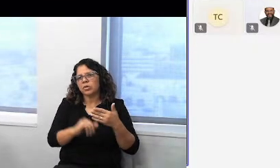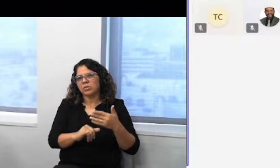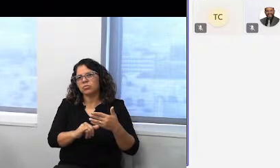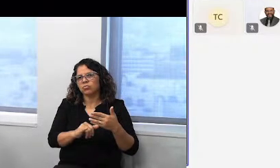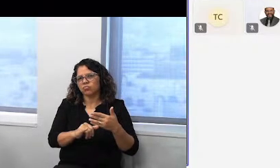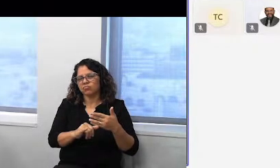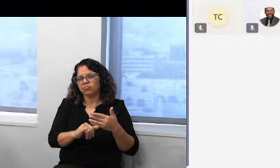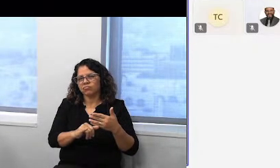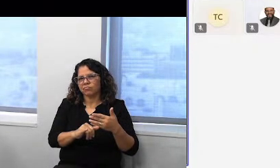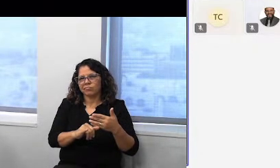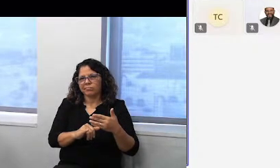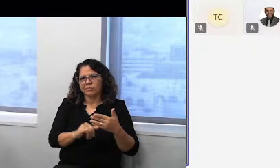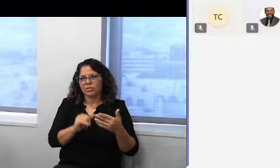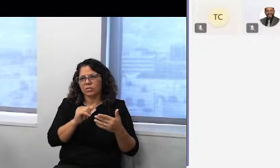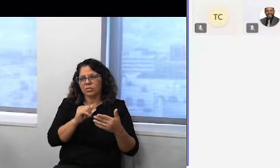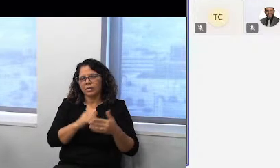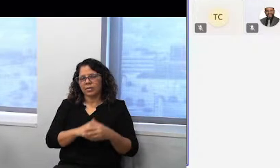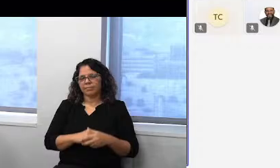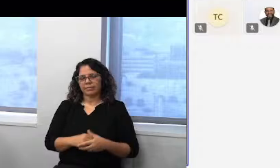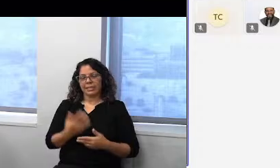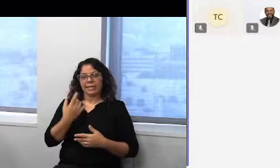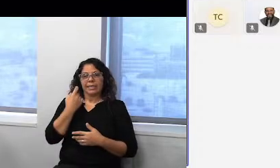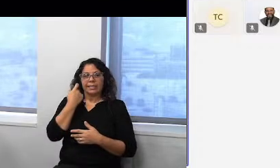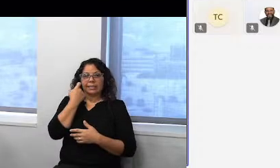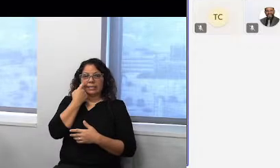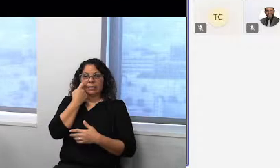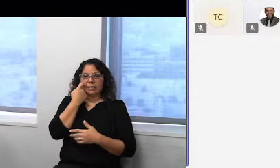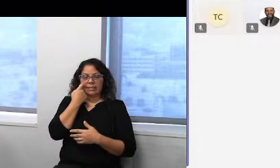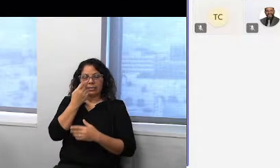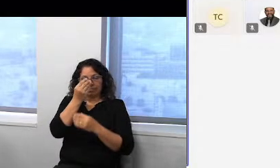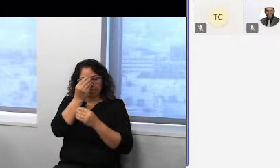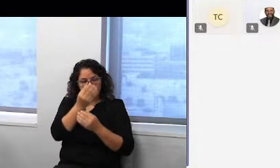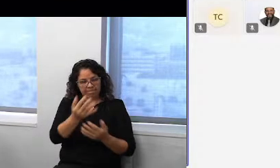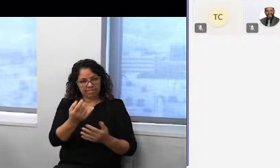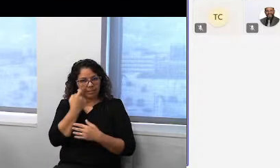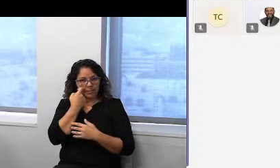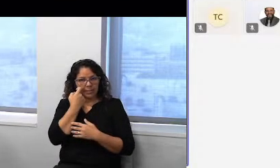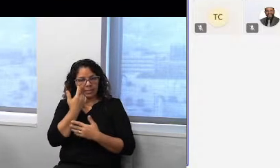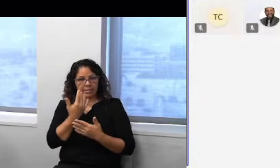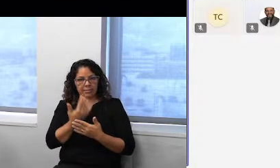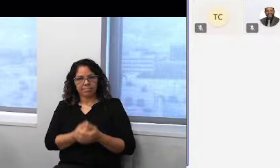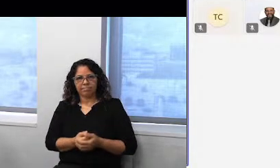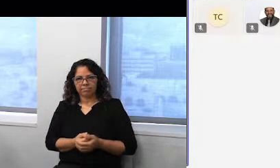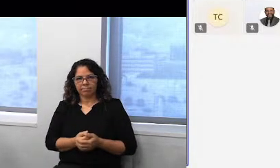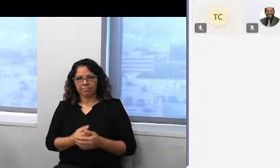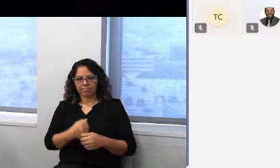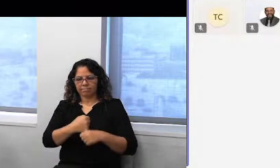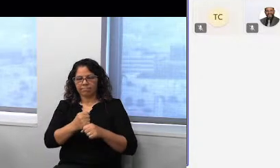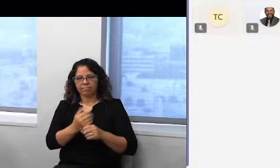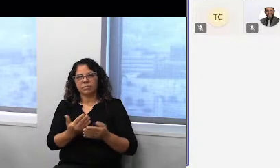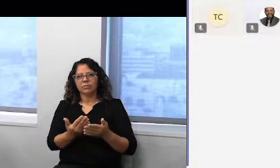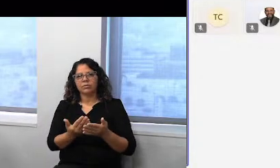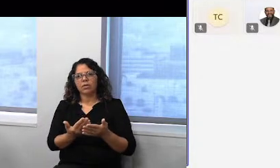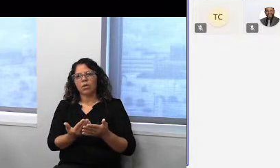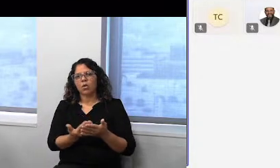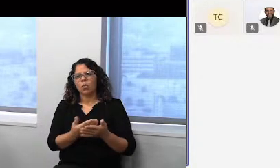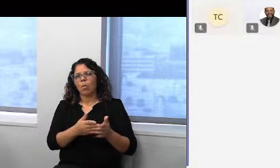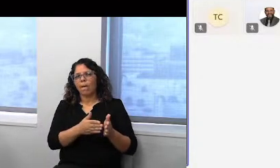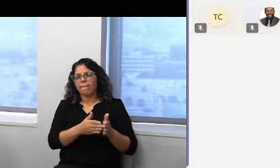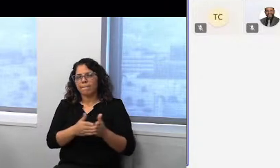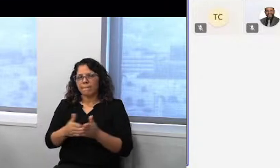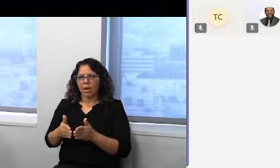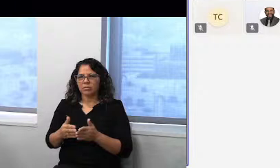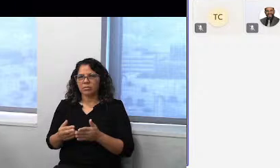there was a filing of the integrated resource plan that also provides us called a compass on the direction based